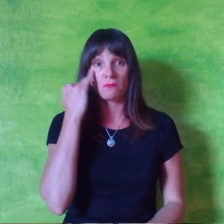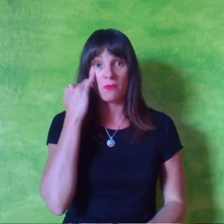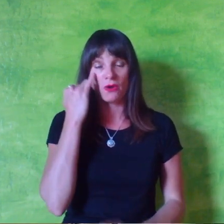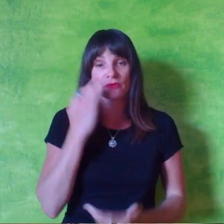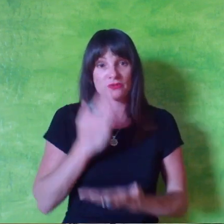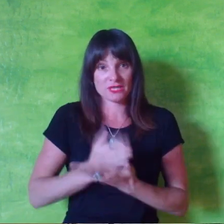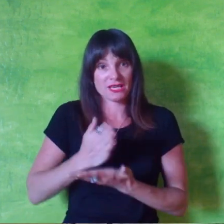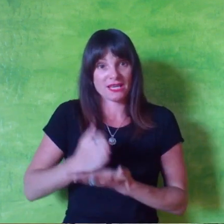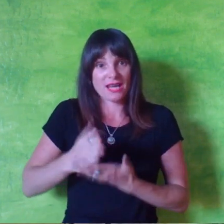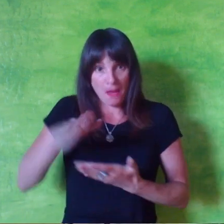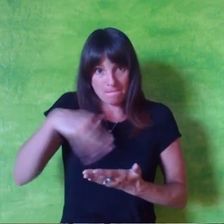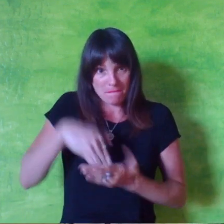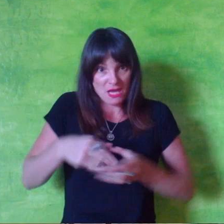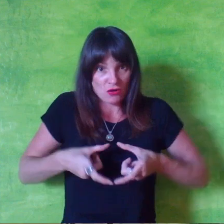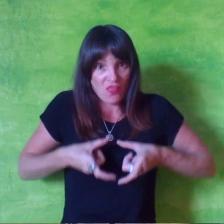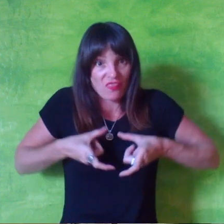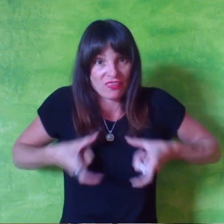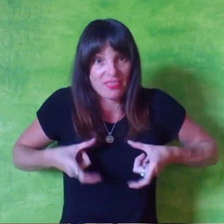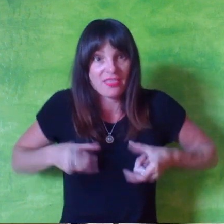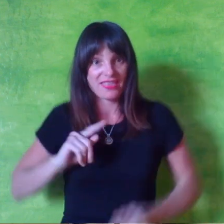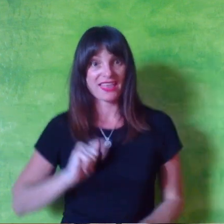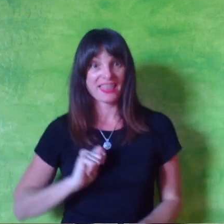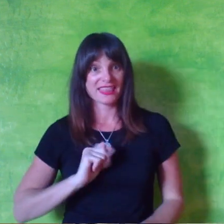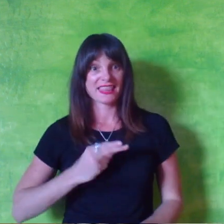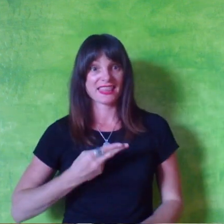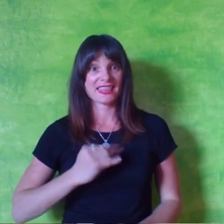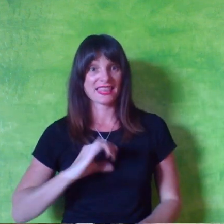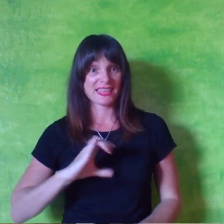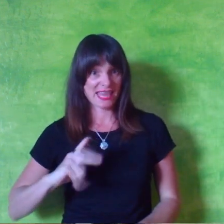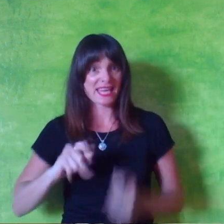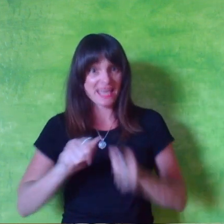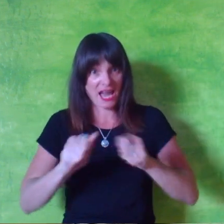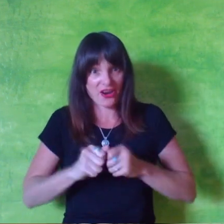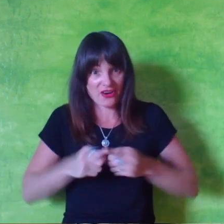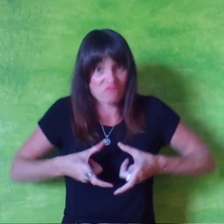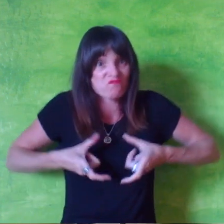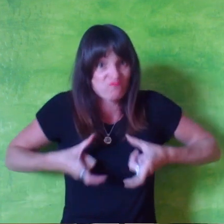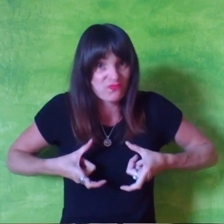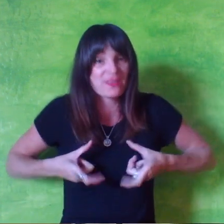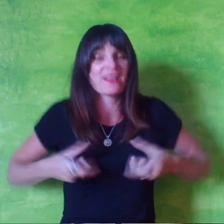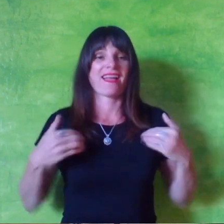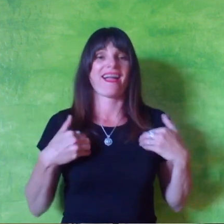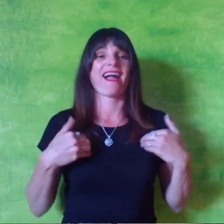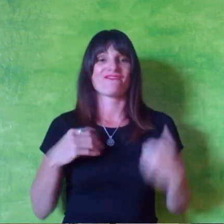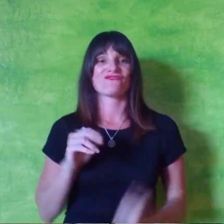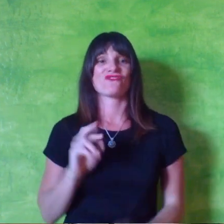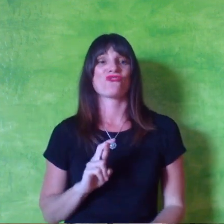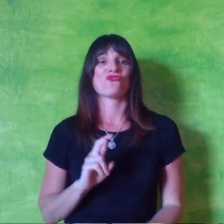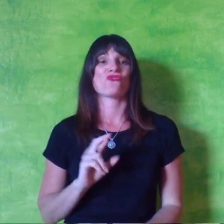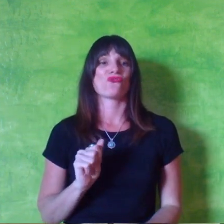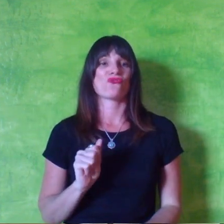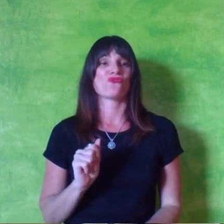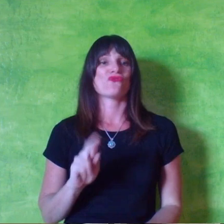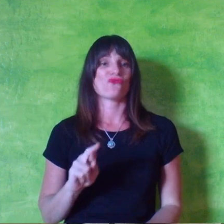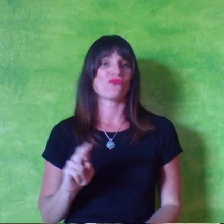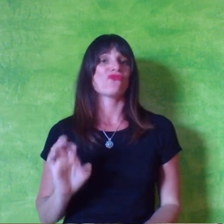middle, then you have a nice rare piece. It's just going to be lovely.